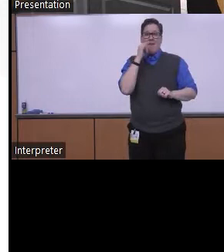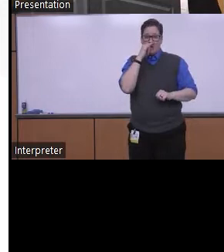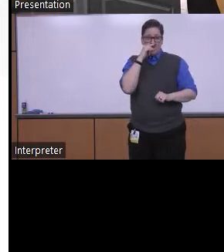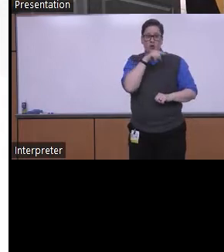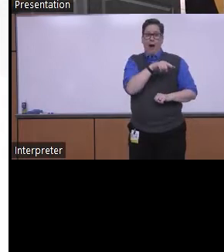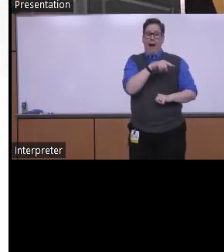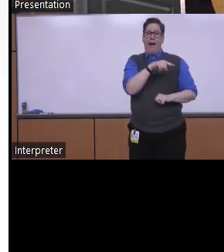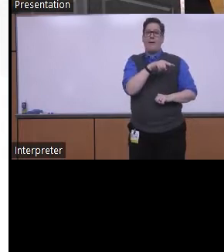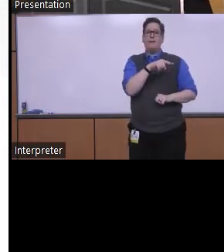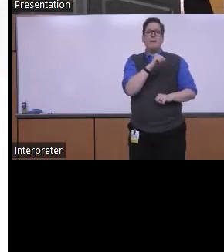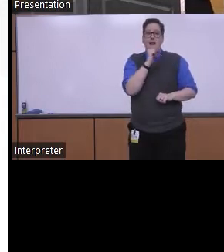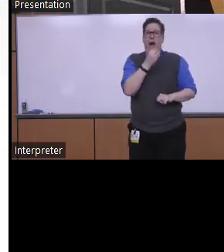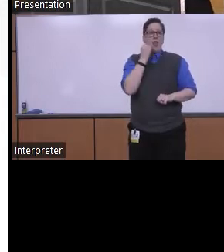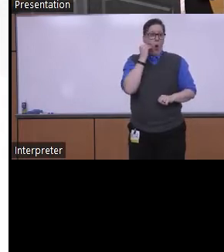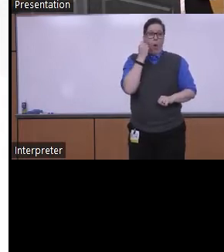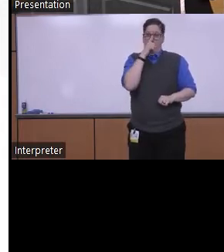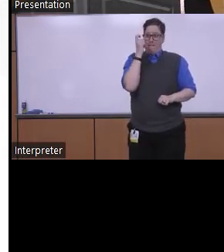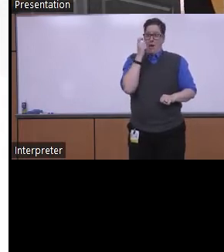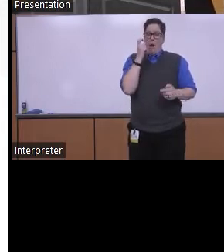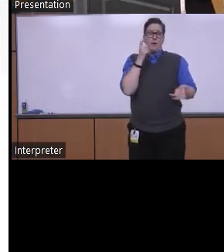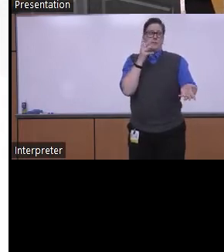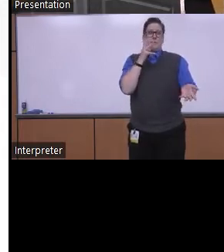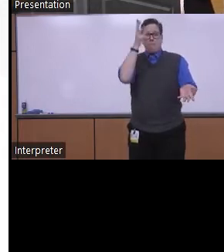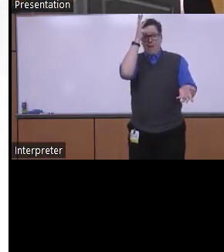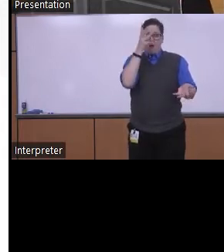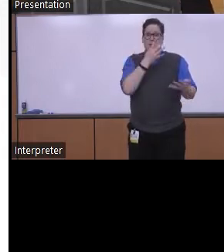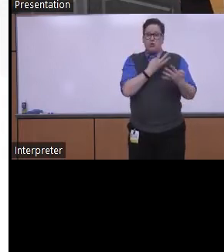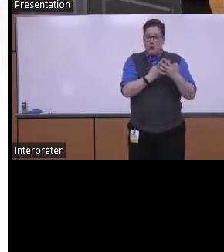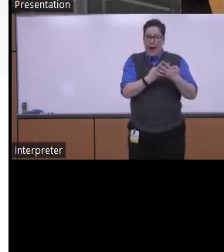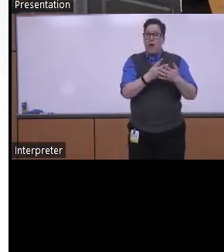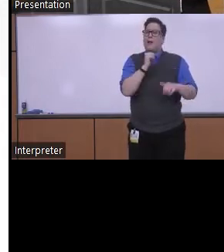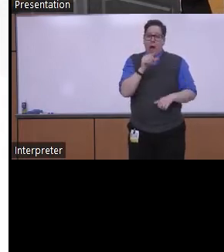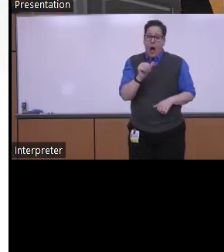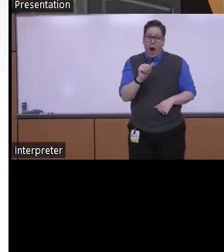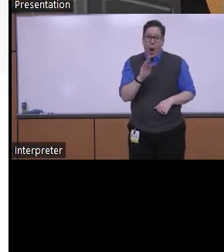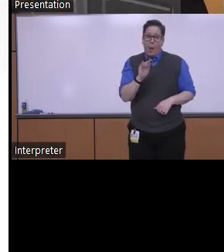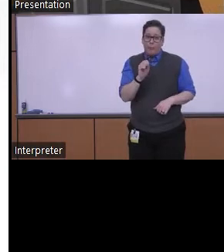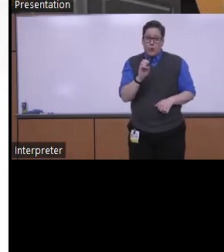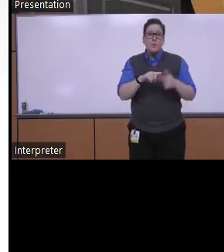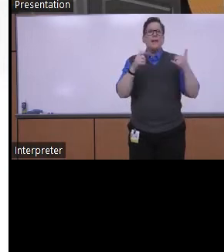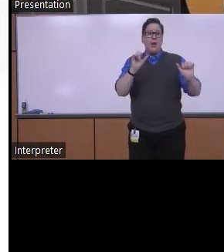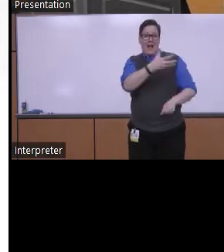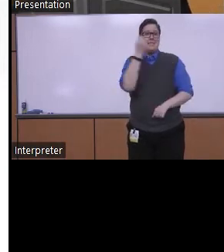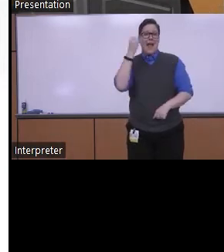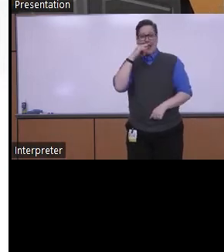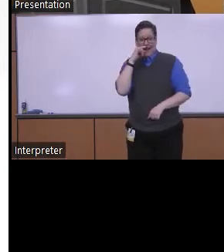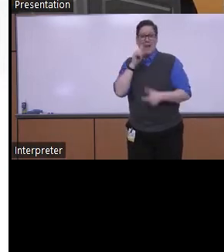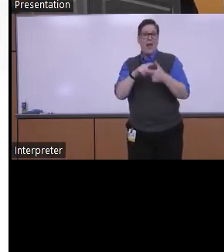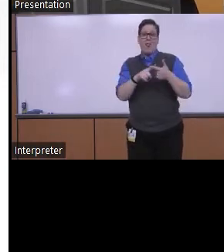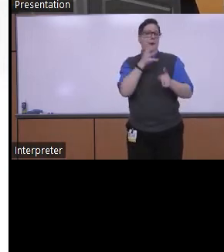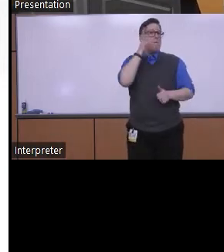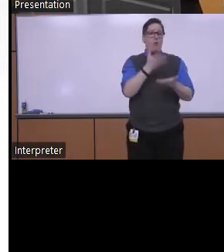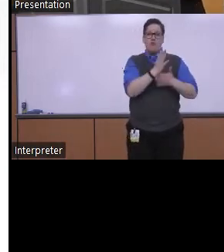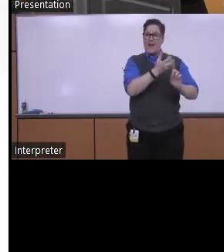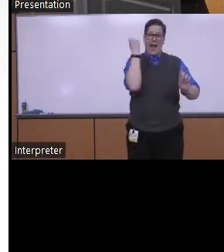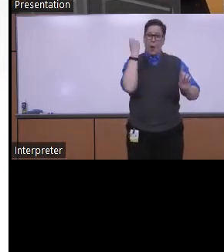child is out of home for reasons that are not abuse, that the clock is ticking and it can culminate in termination of parental